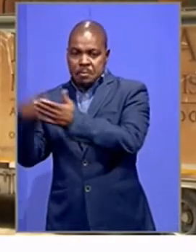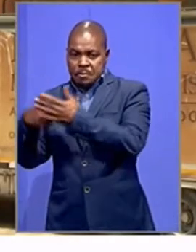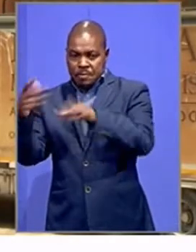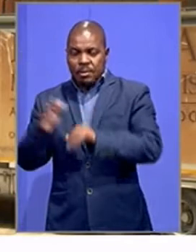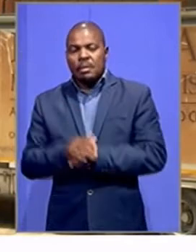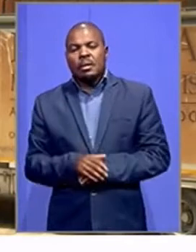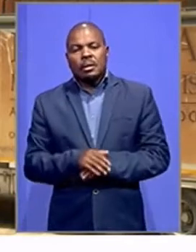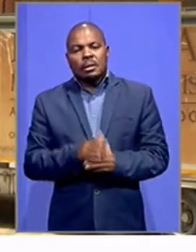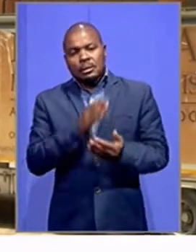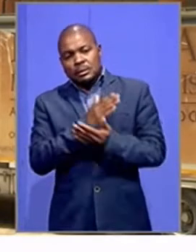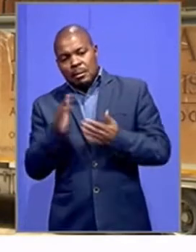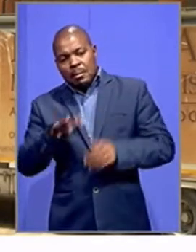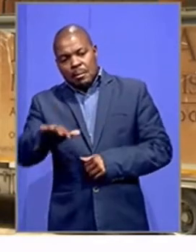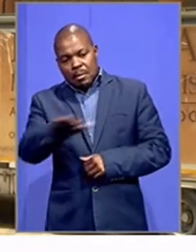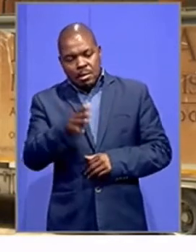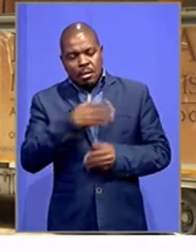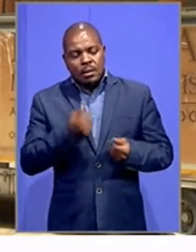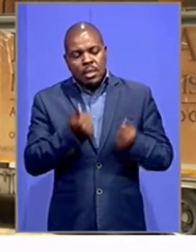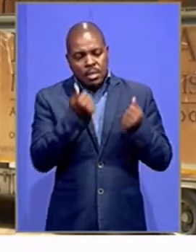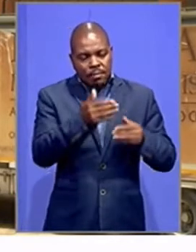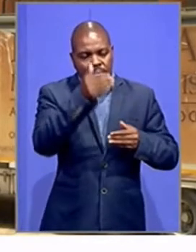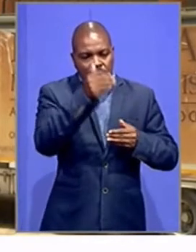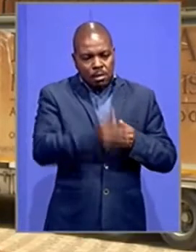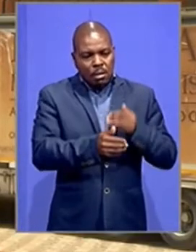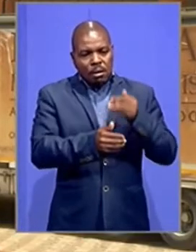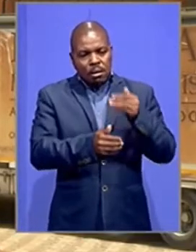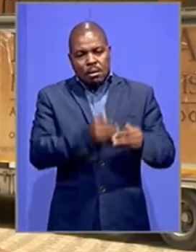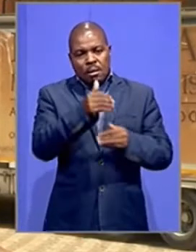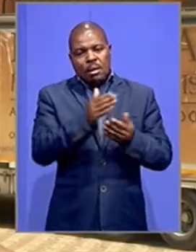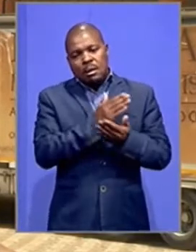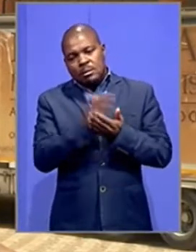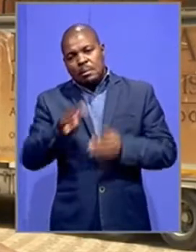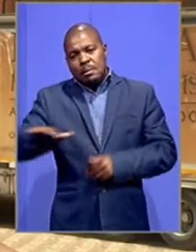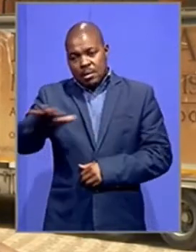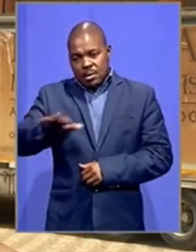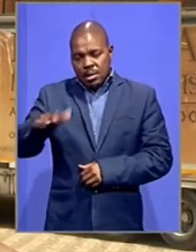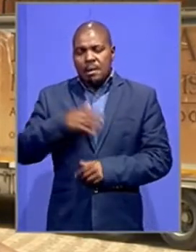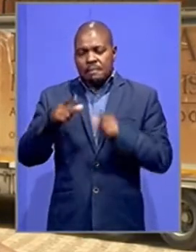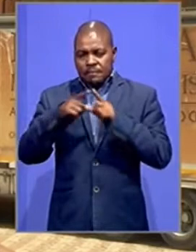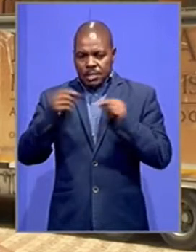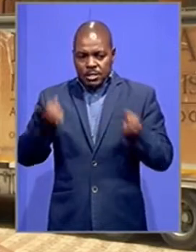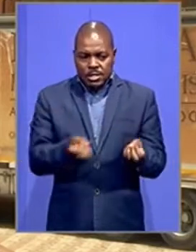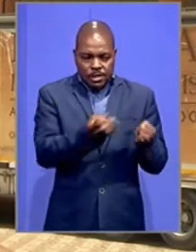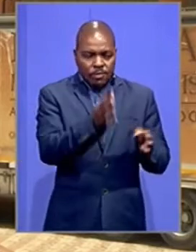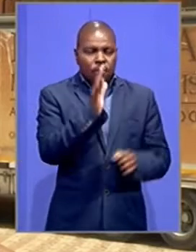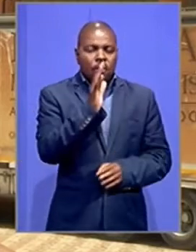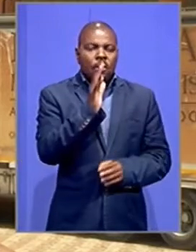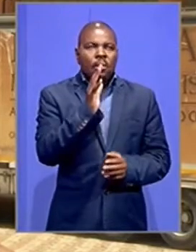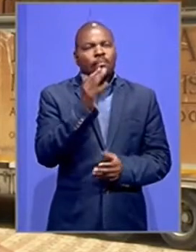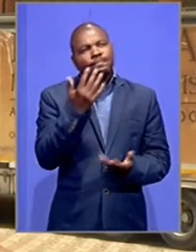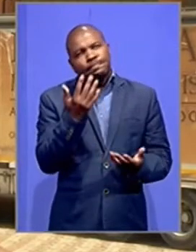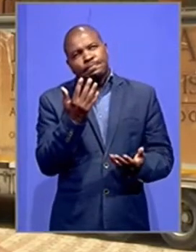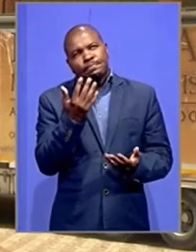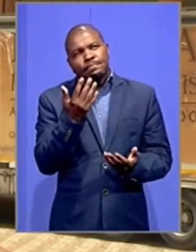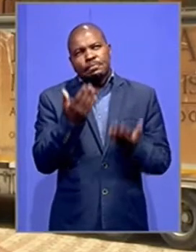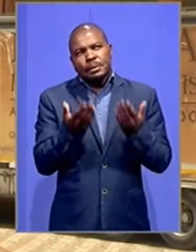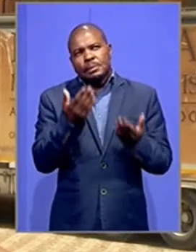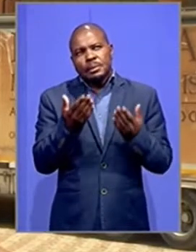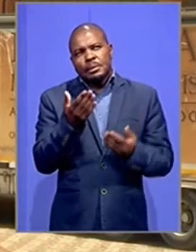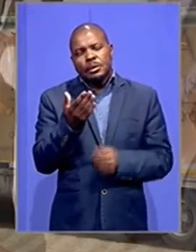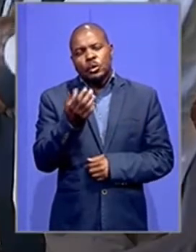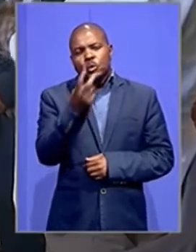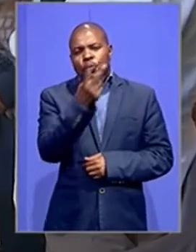there's a staggered delivery. So other areas will finish delivery in around